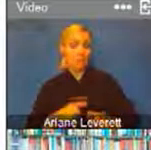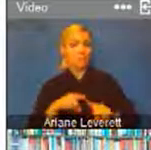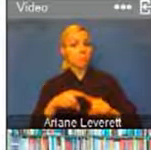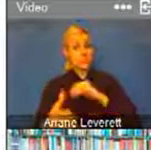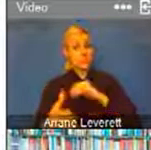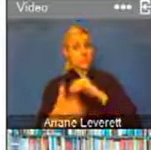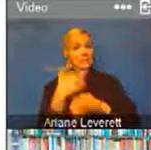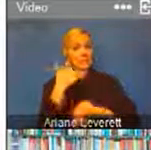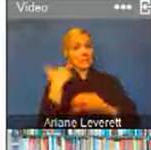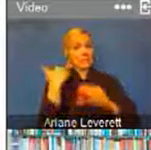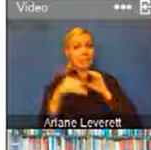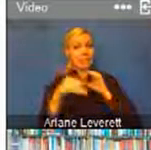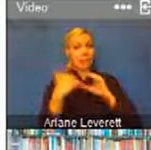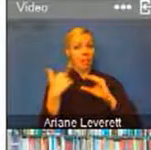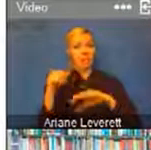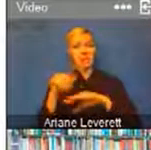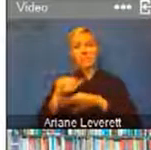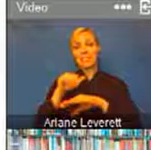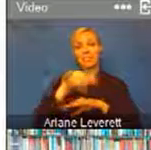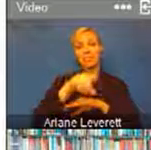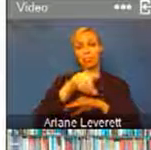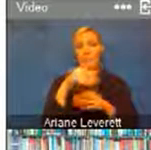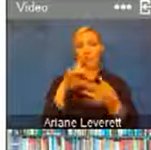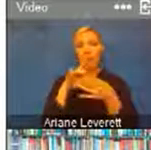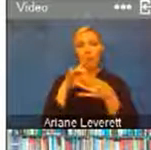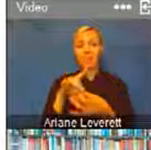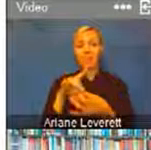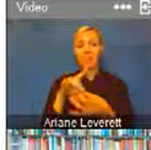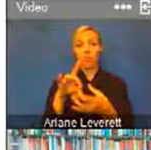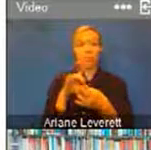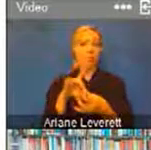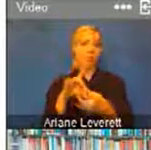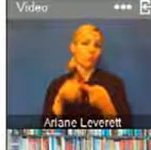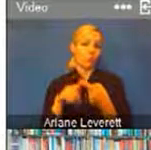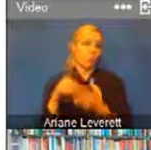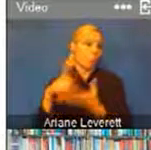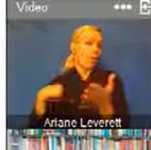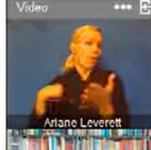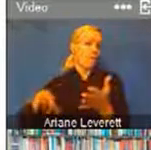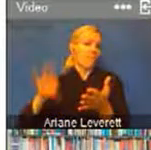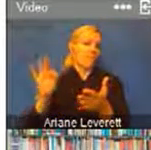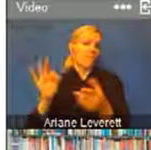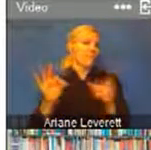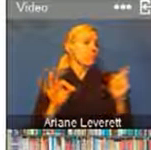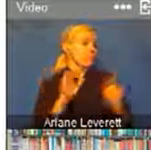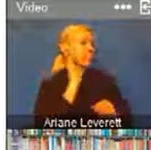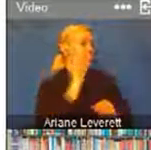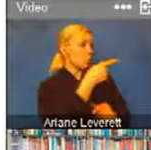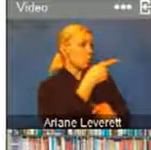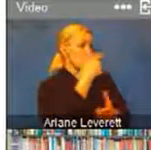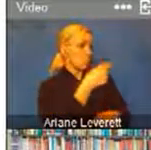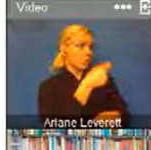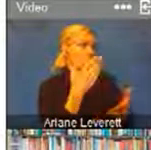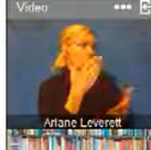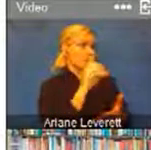of pupils. And the last point of this implication is we need